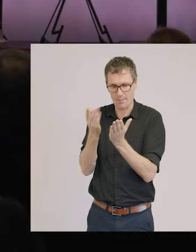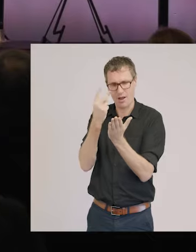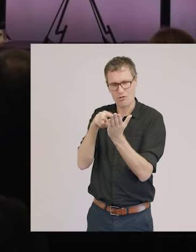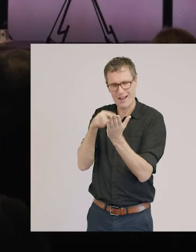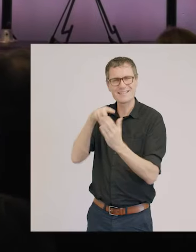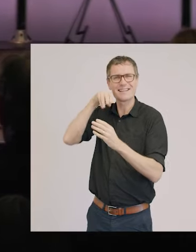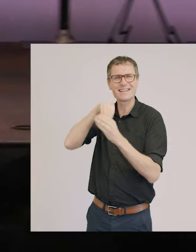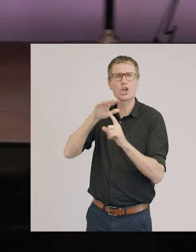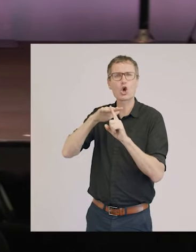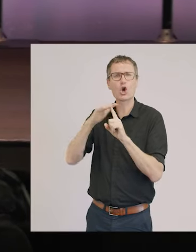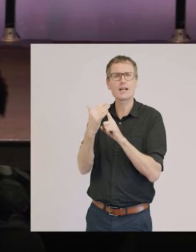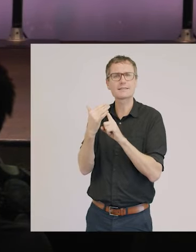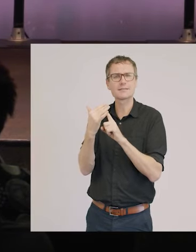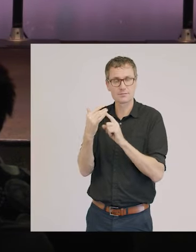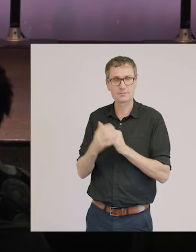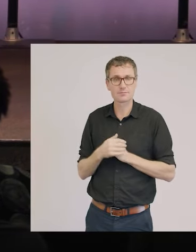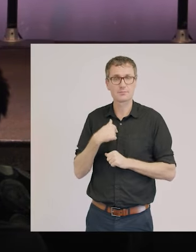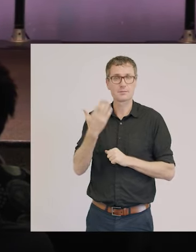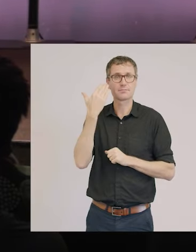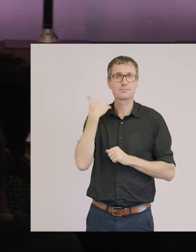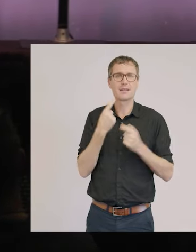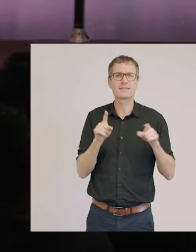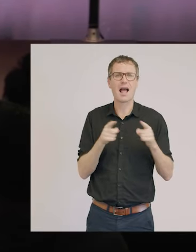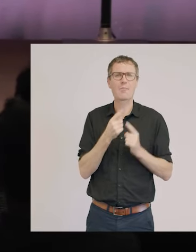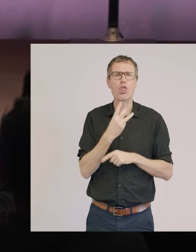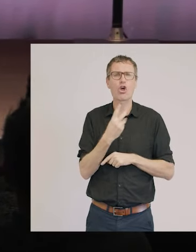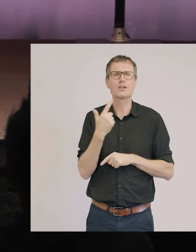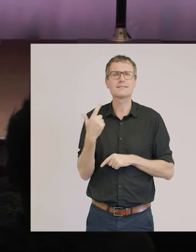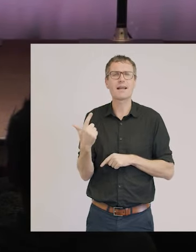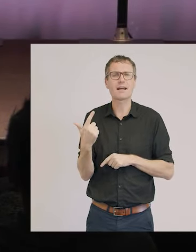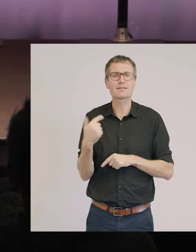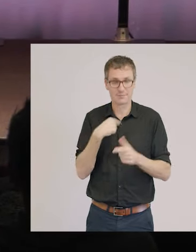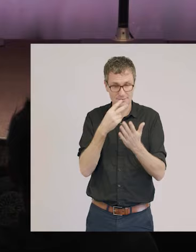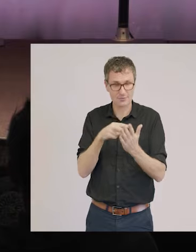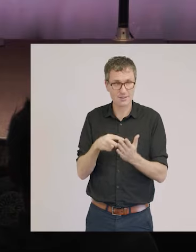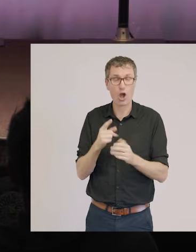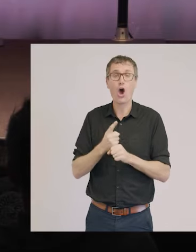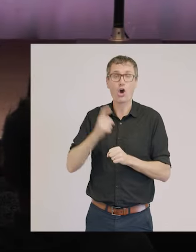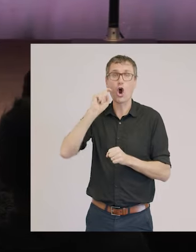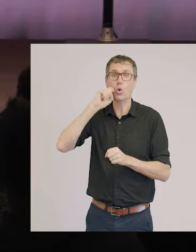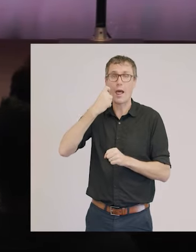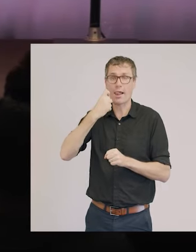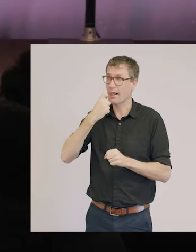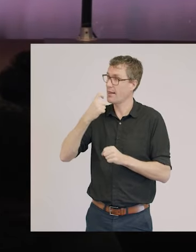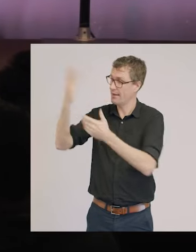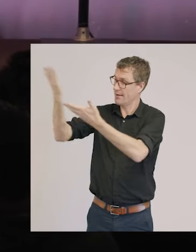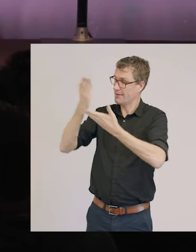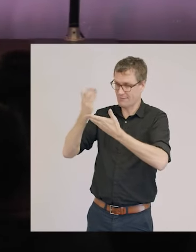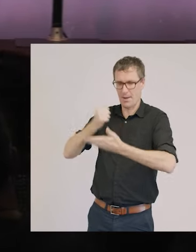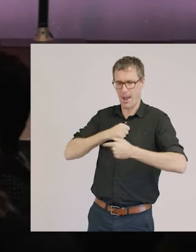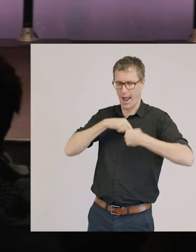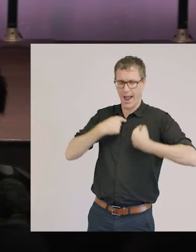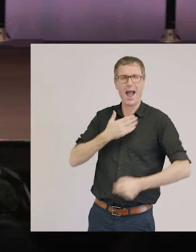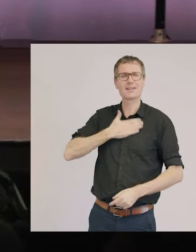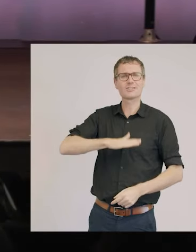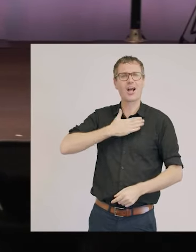Read it and understand it. And it's really important to read it in context. You know, I read a little bit earlier from Psalm 37, God